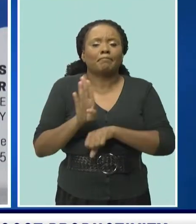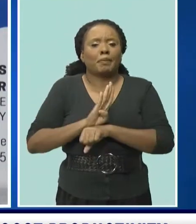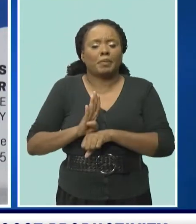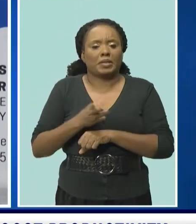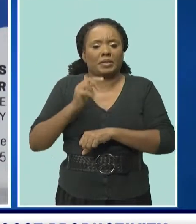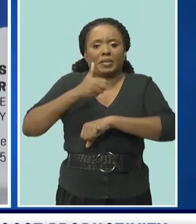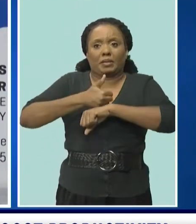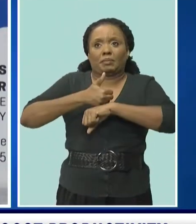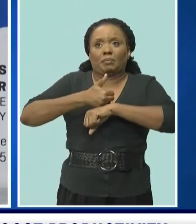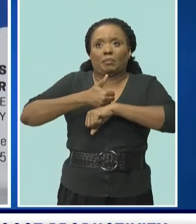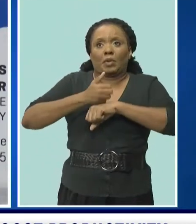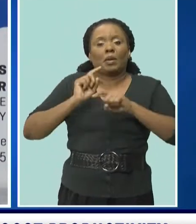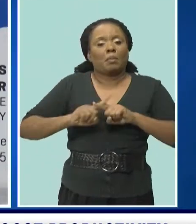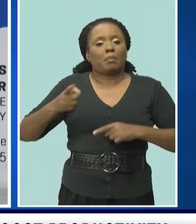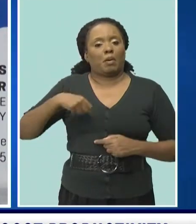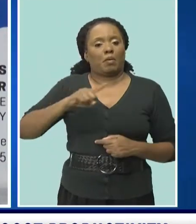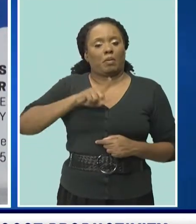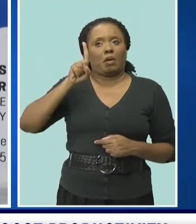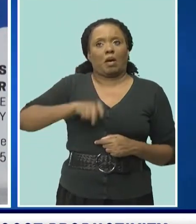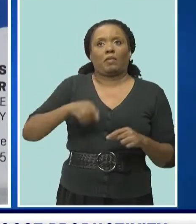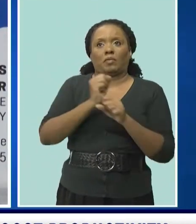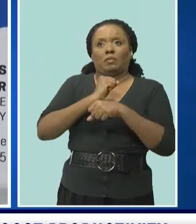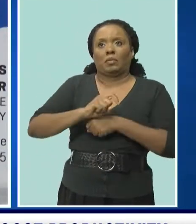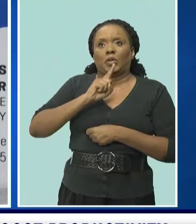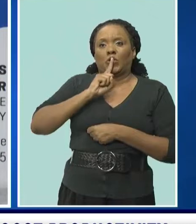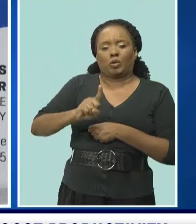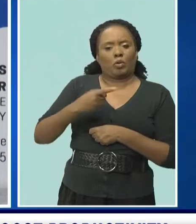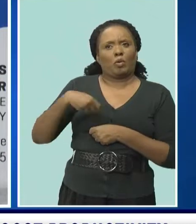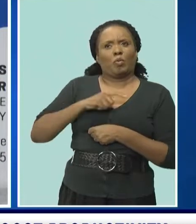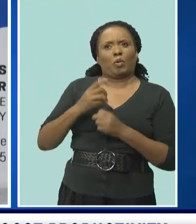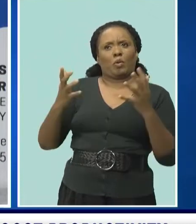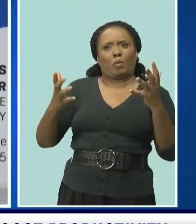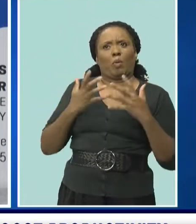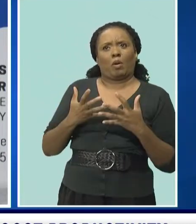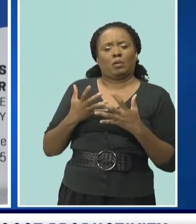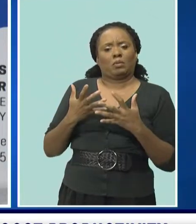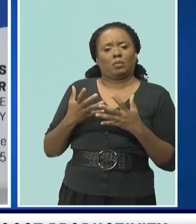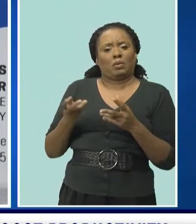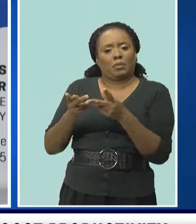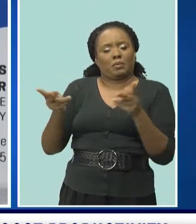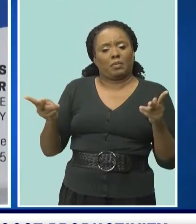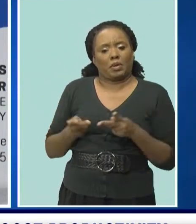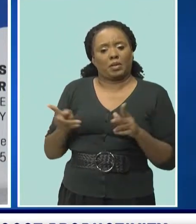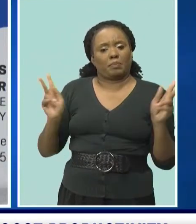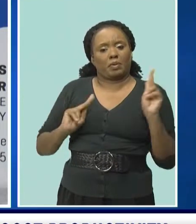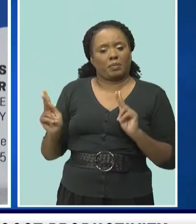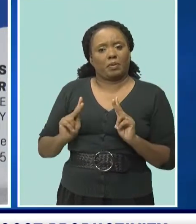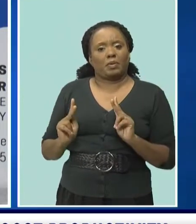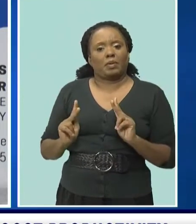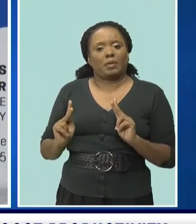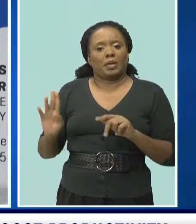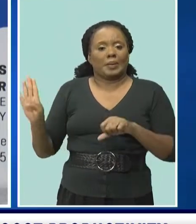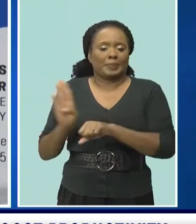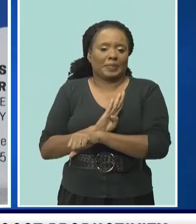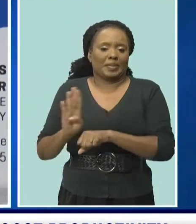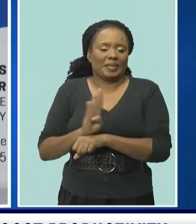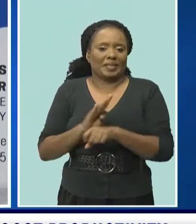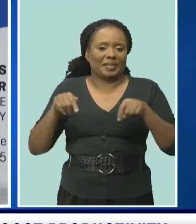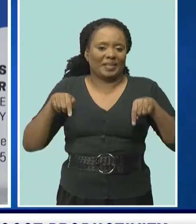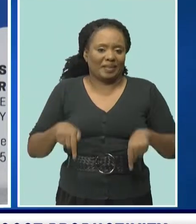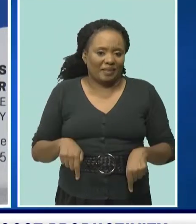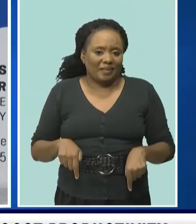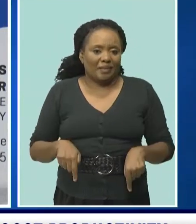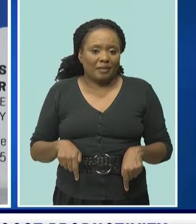determination that we want to be able to be that place where people can conduct business from here with the rest of the